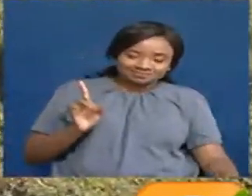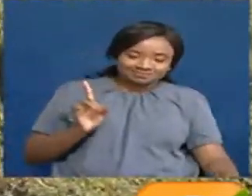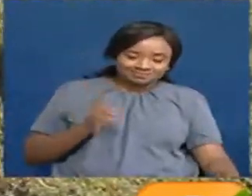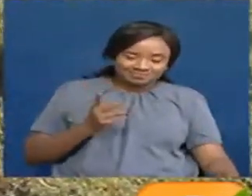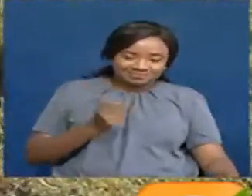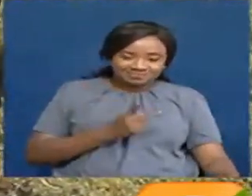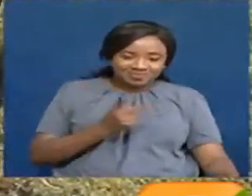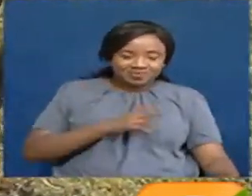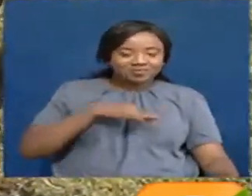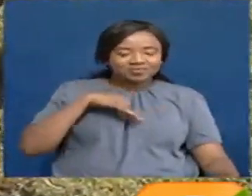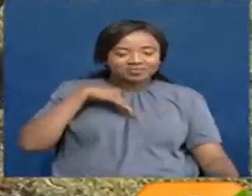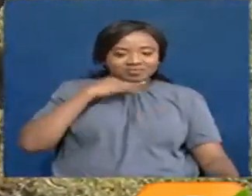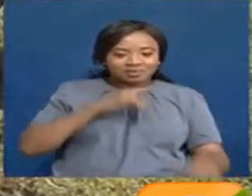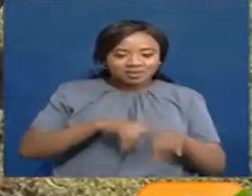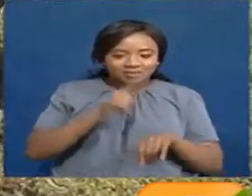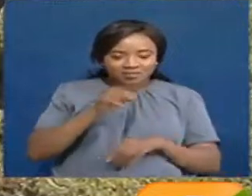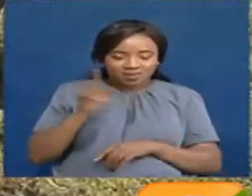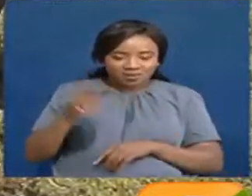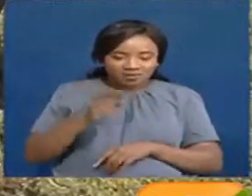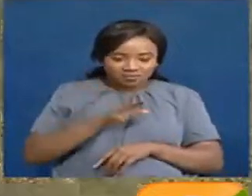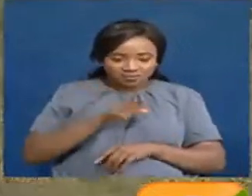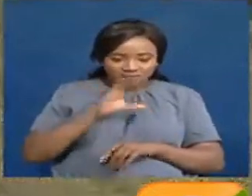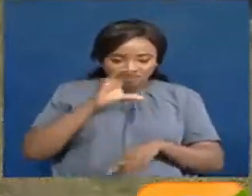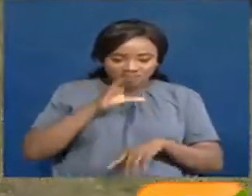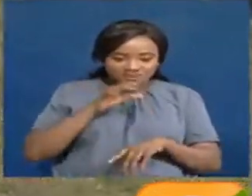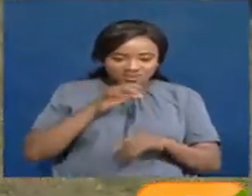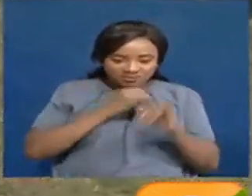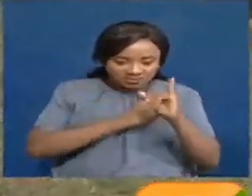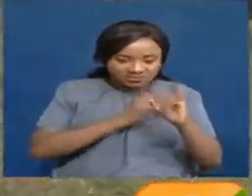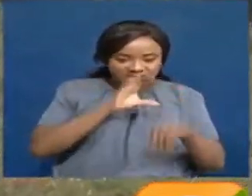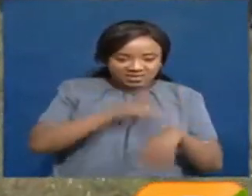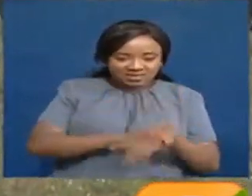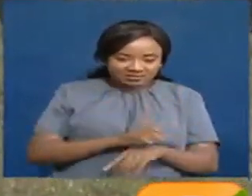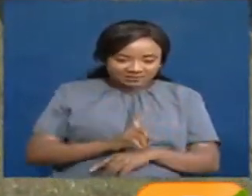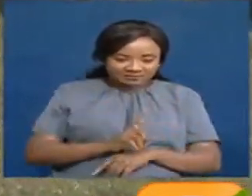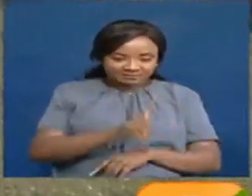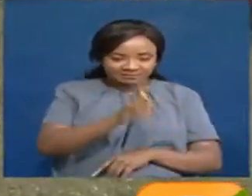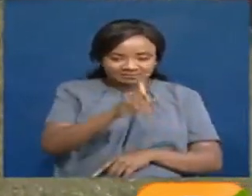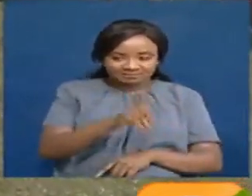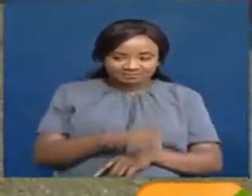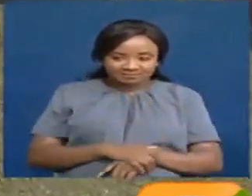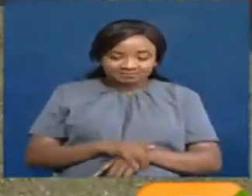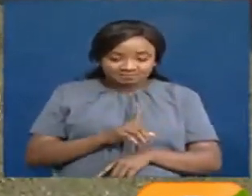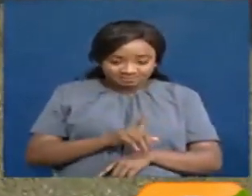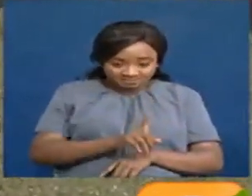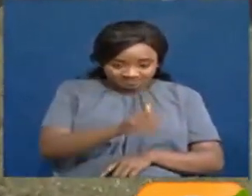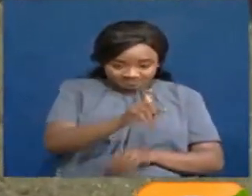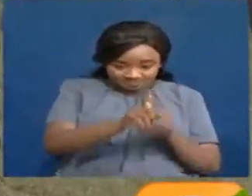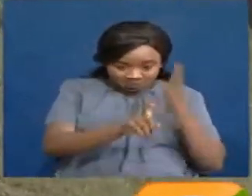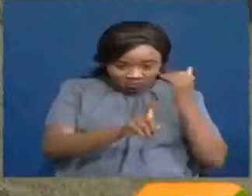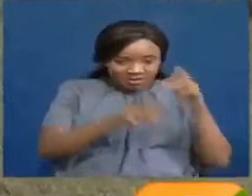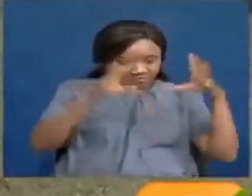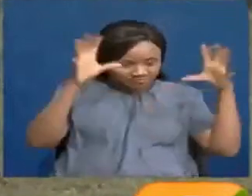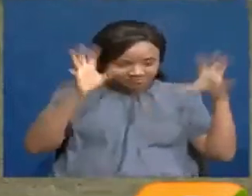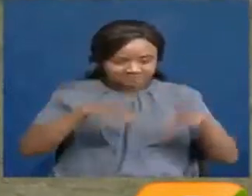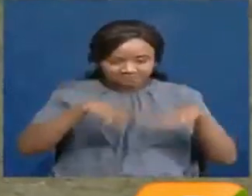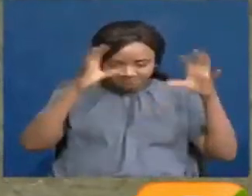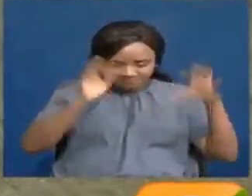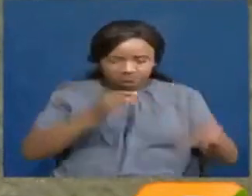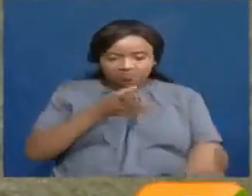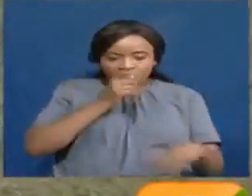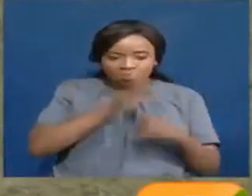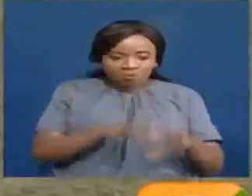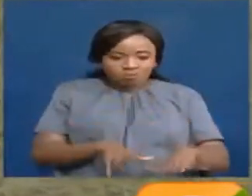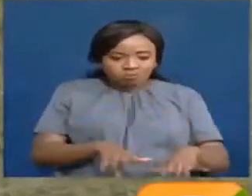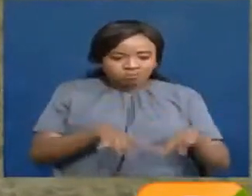died after the female contracted a bacterial infection that conservationists say was likely caused by the heavy rains and floods linked